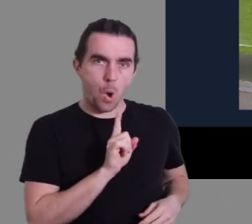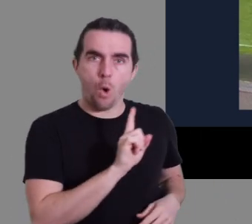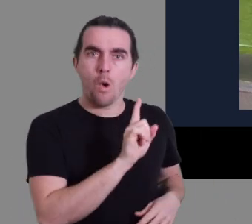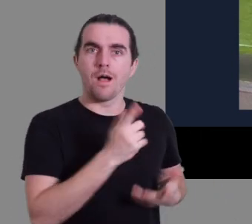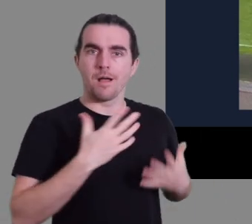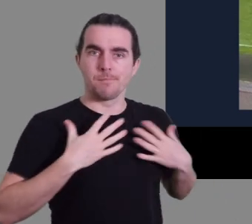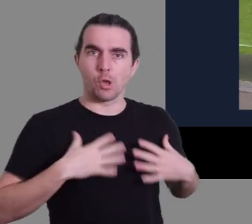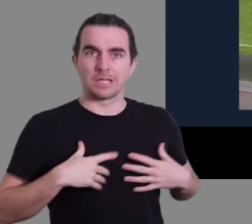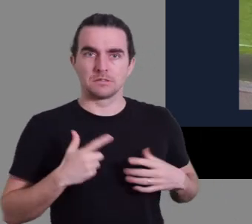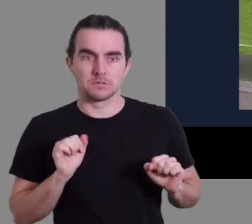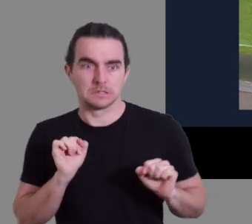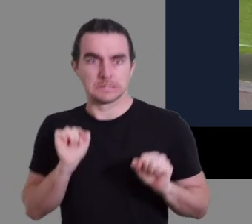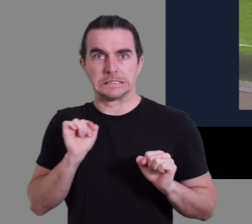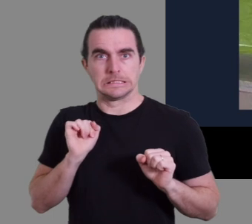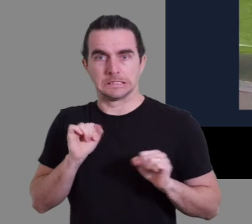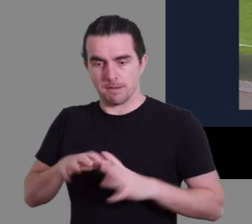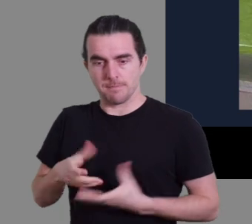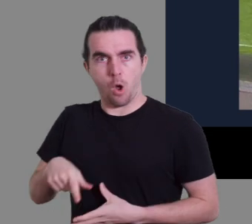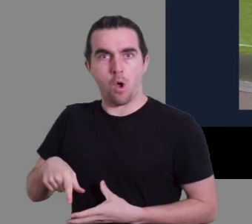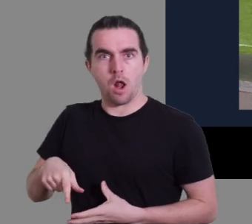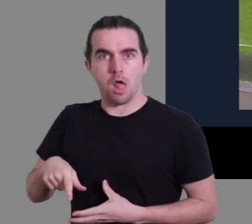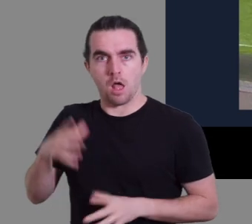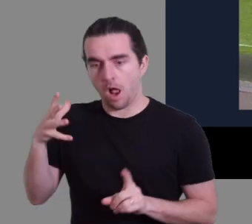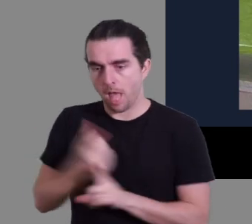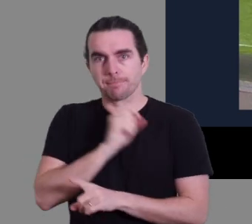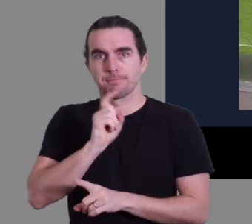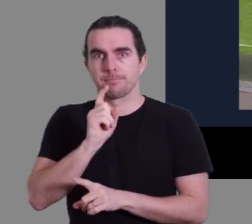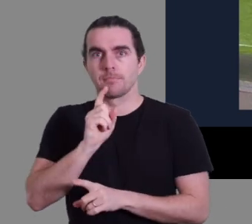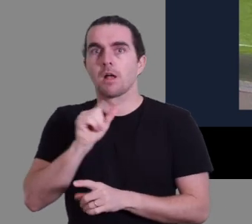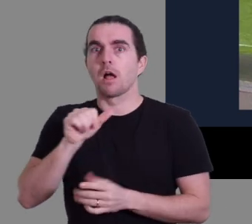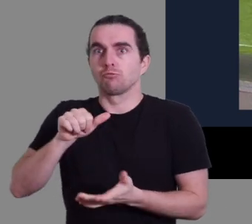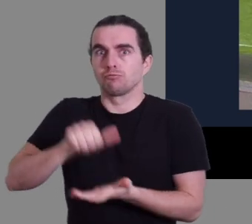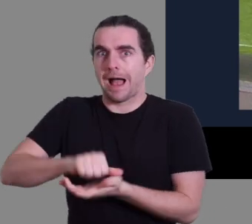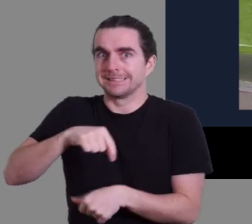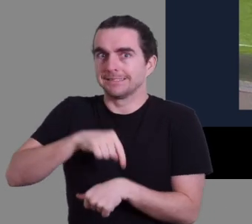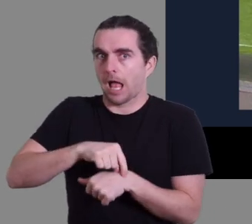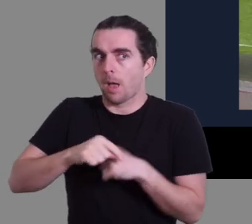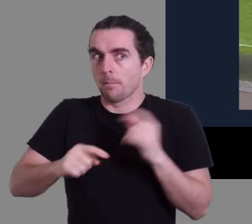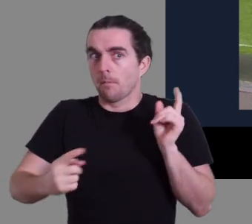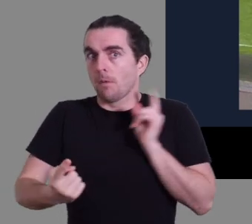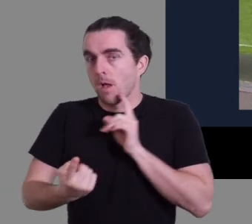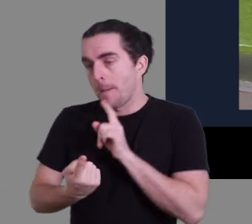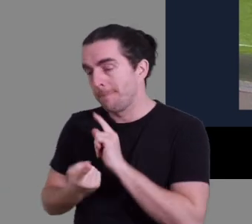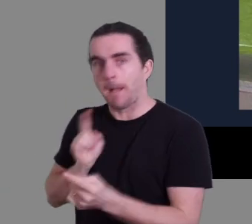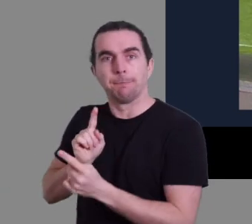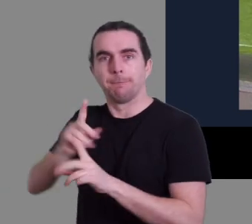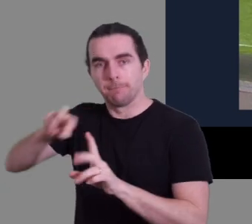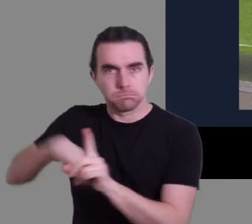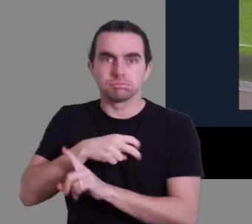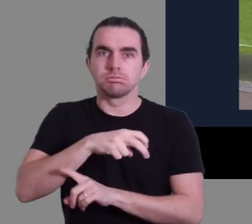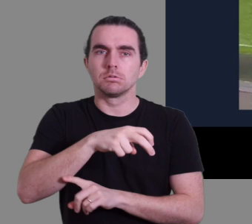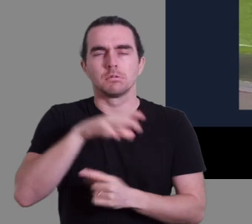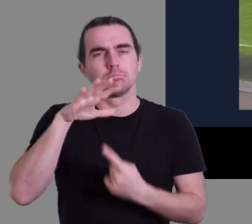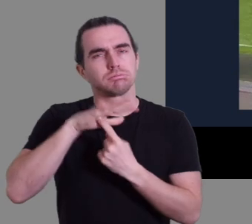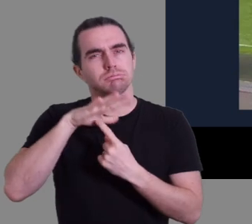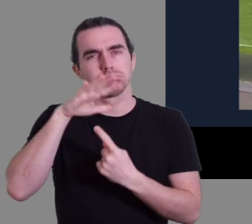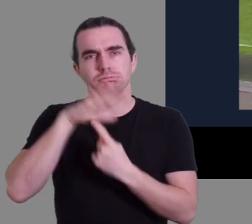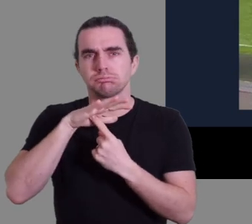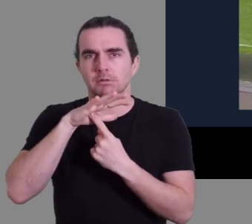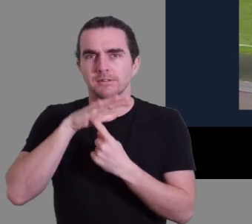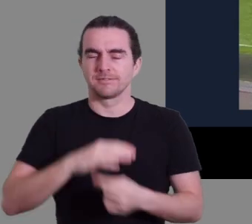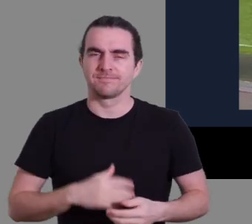as a barrier, and the timing, of course, to do that is absolutely